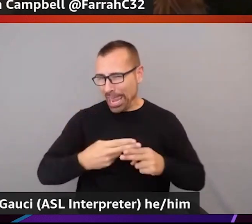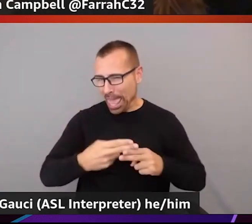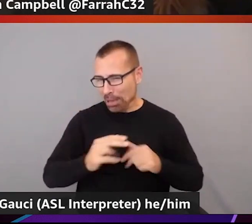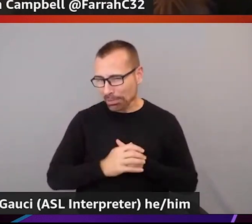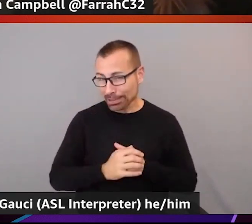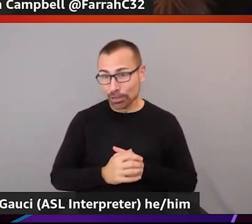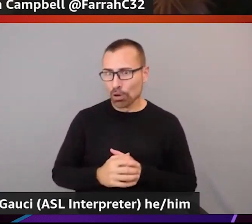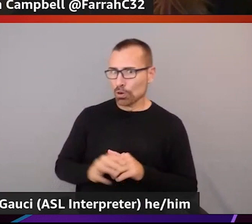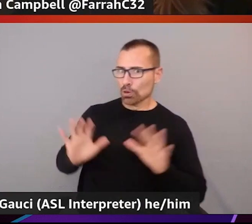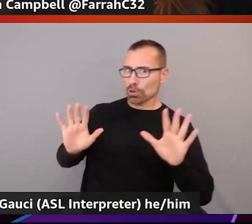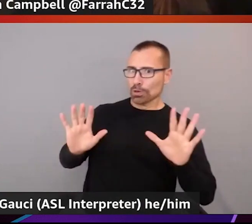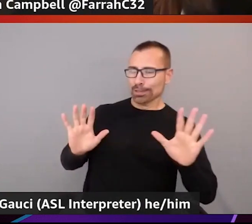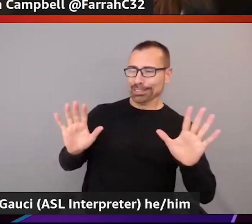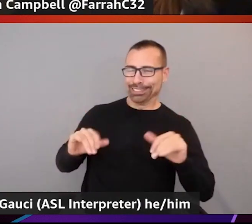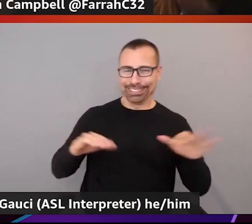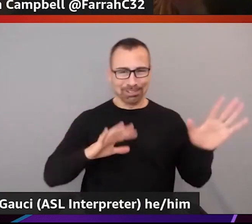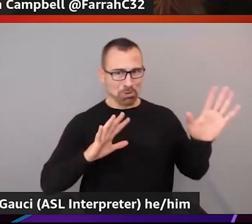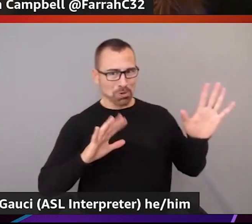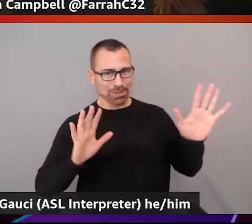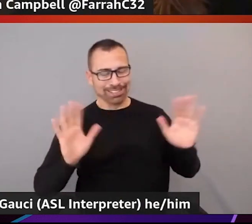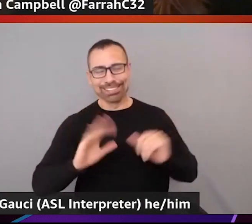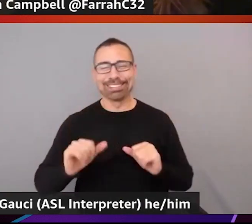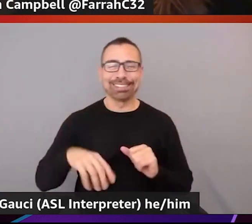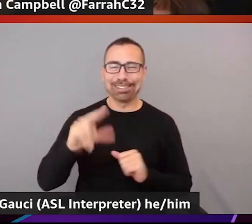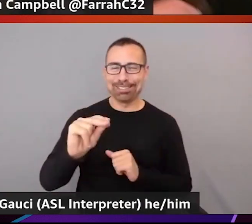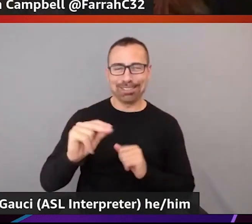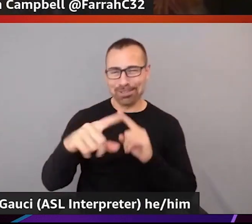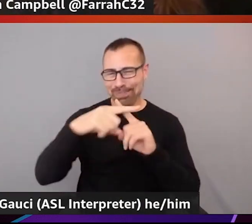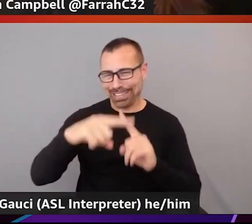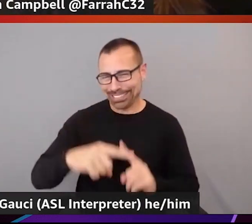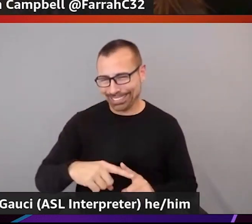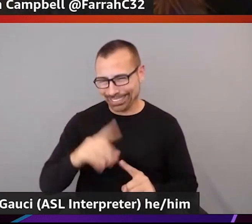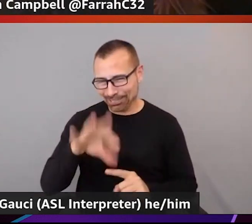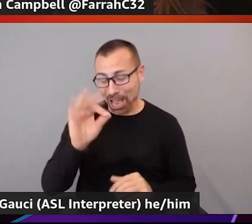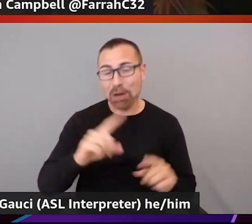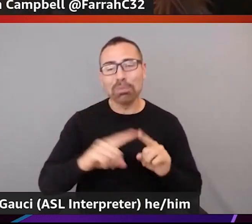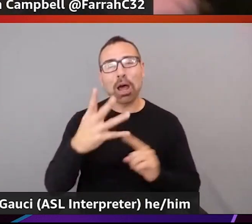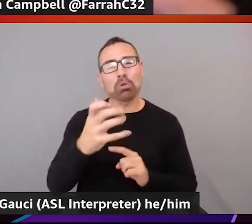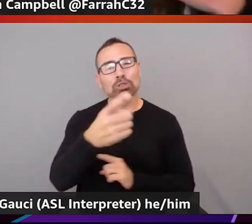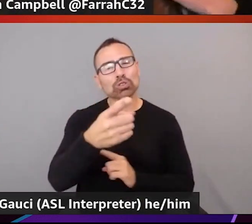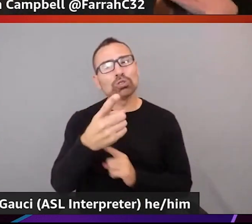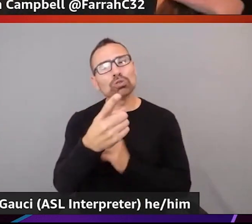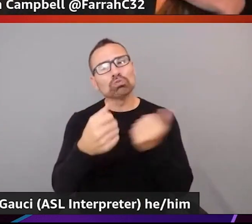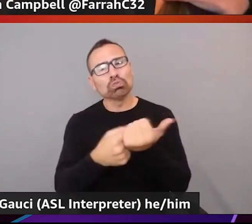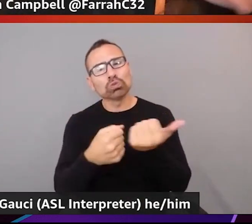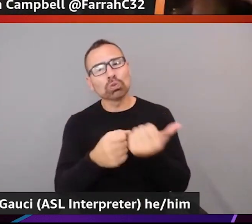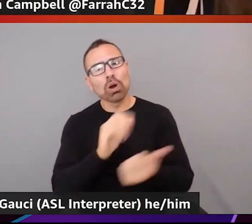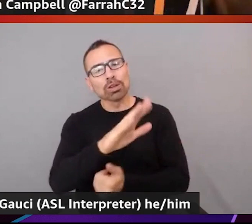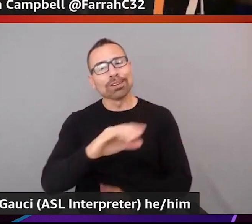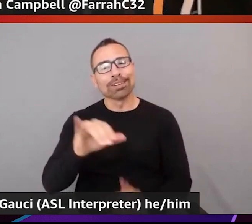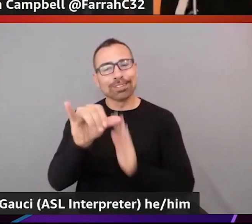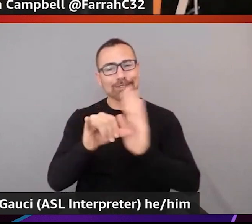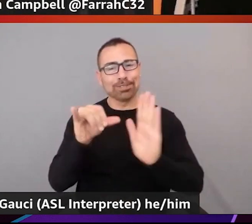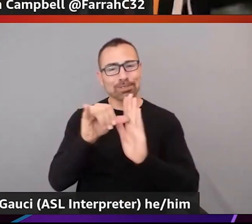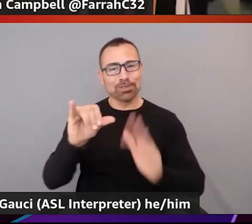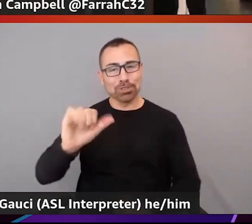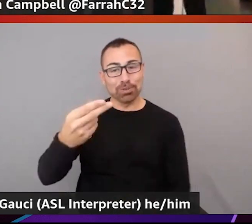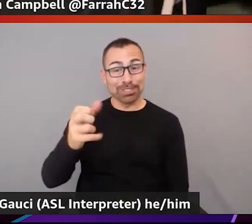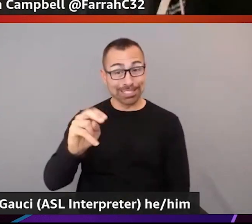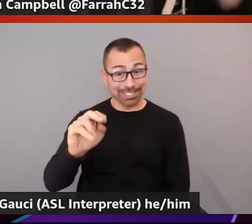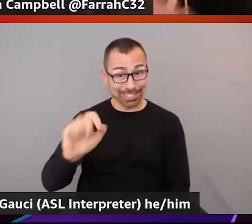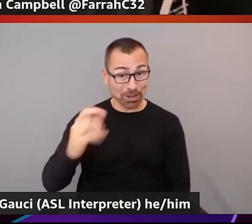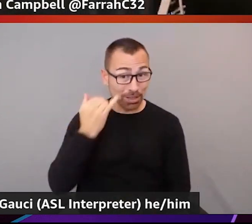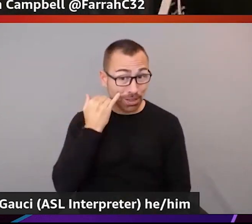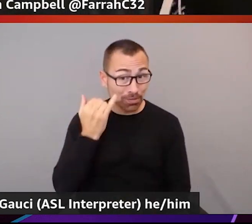positives. And I wanted you to plug your YouTube channel if you are okay